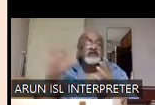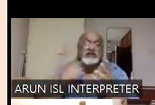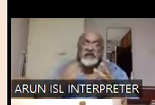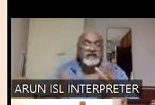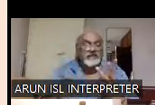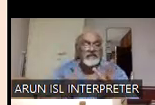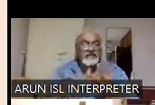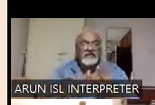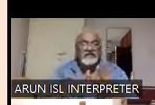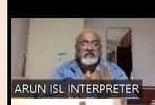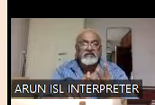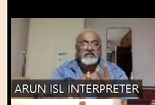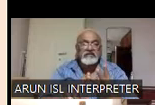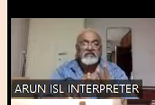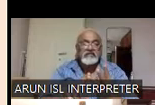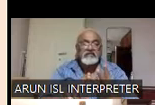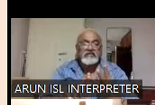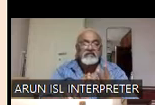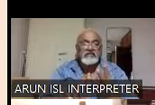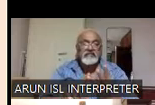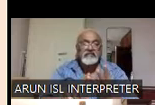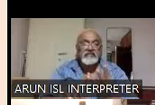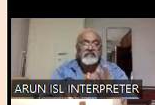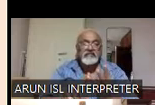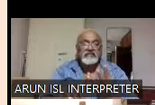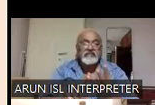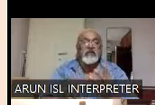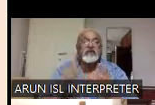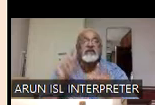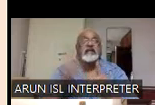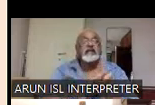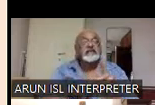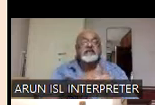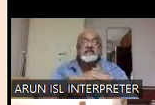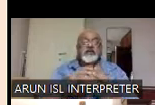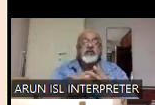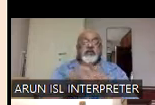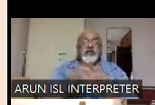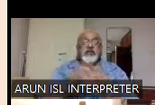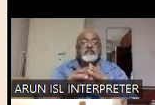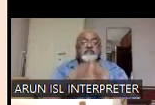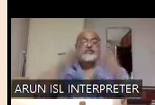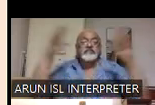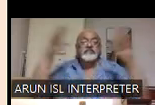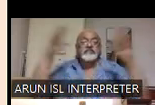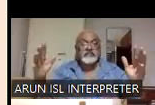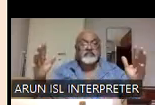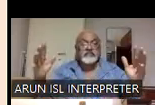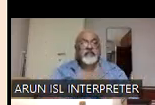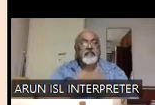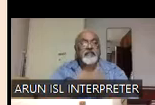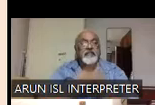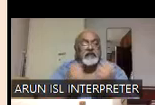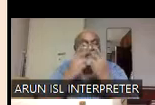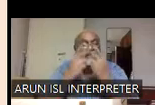disabilities among the population of India, and the decadal growth which has happened from 2011. You can see